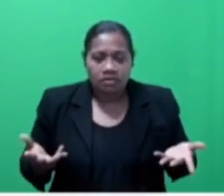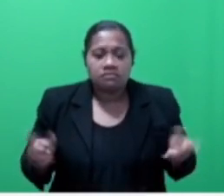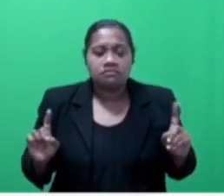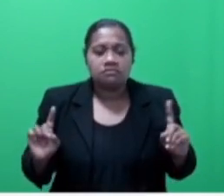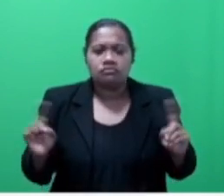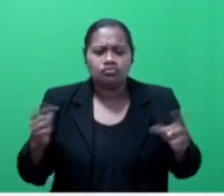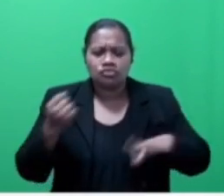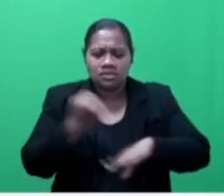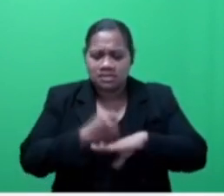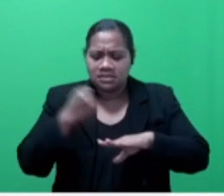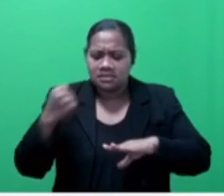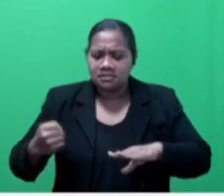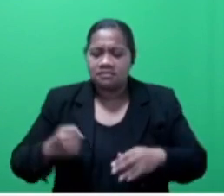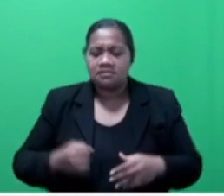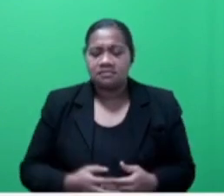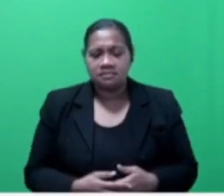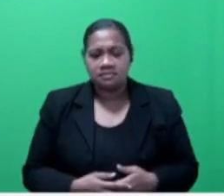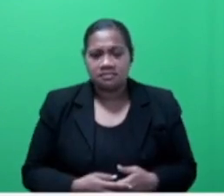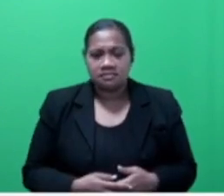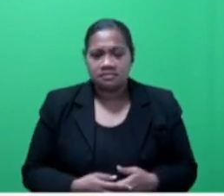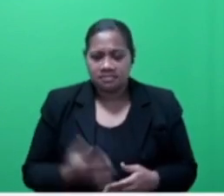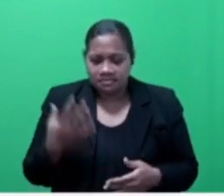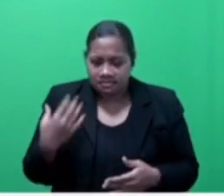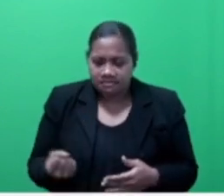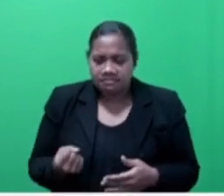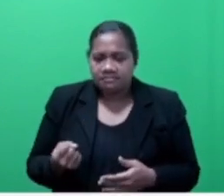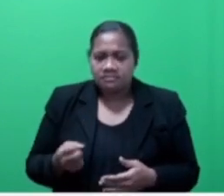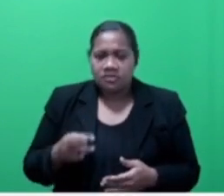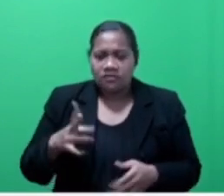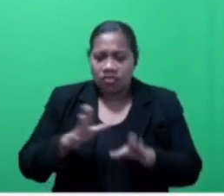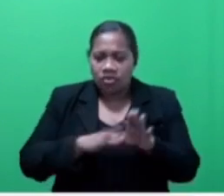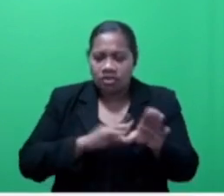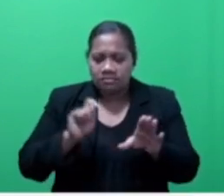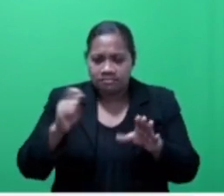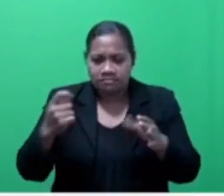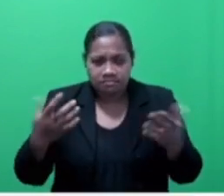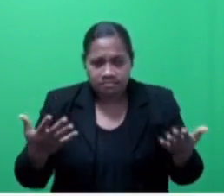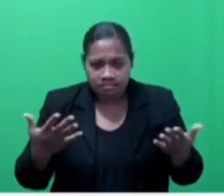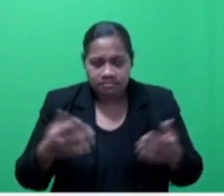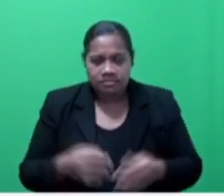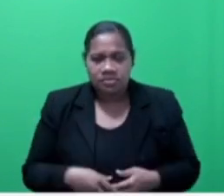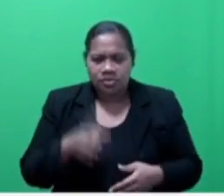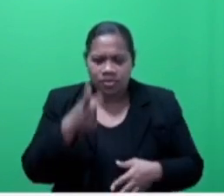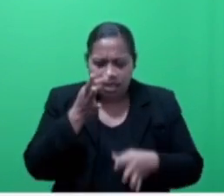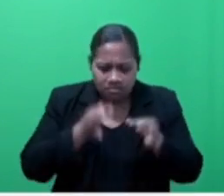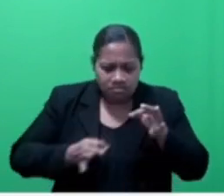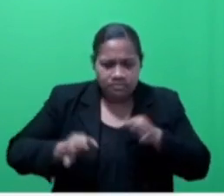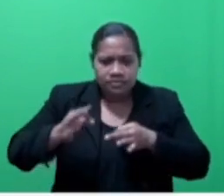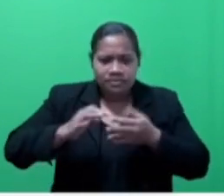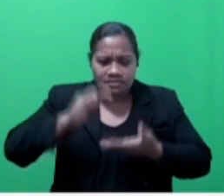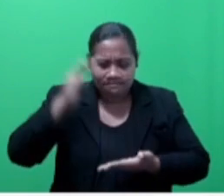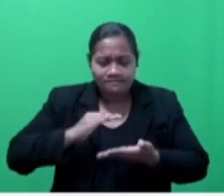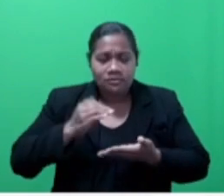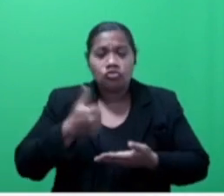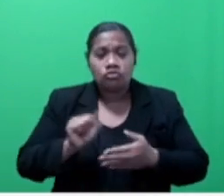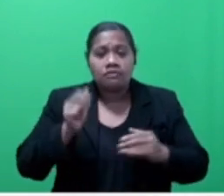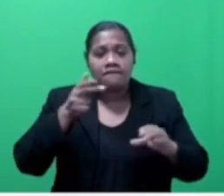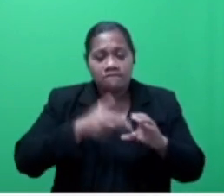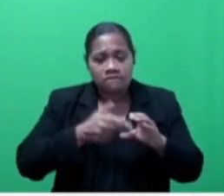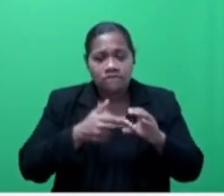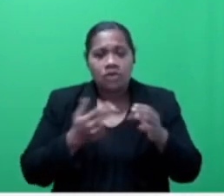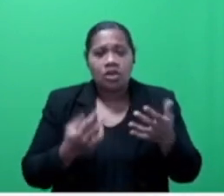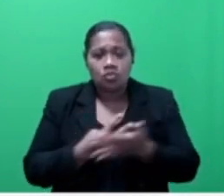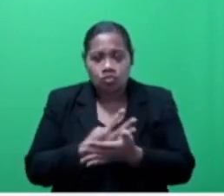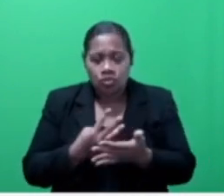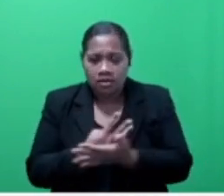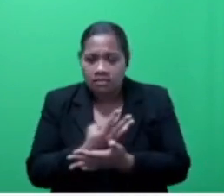the government in place for long-term, particularly to substitute or reduce the use of fuel and wheat for